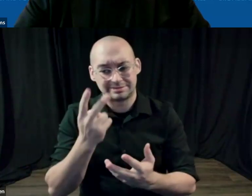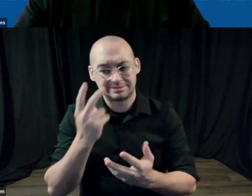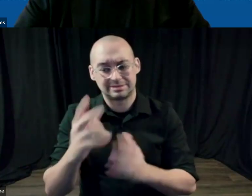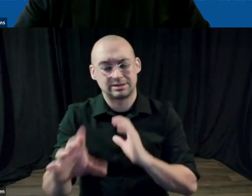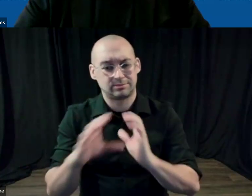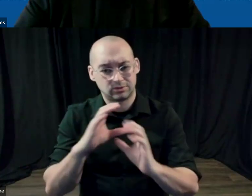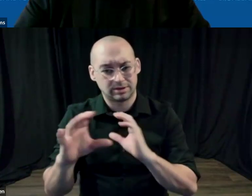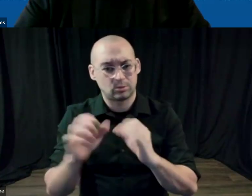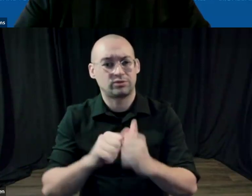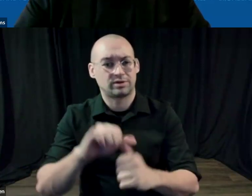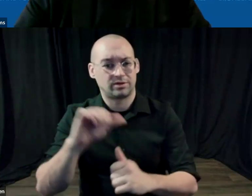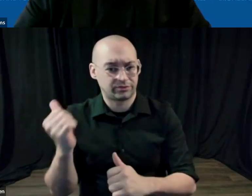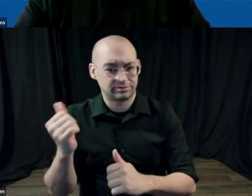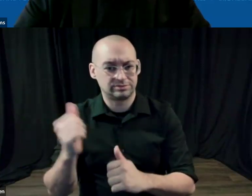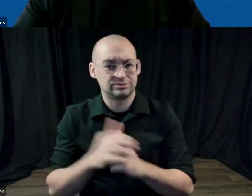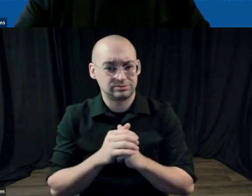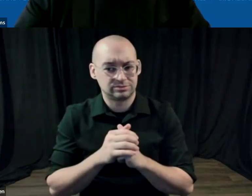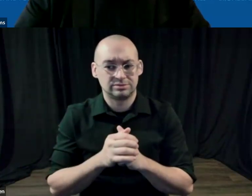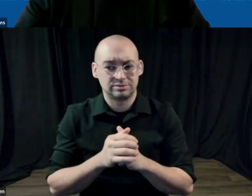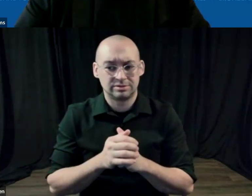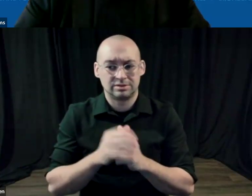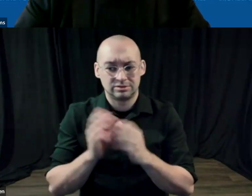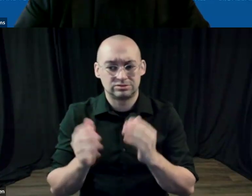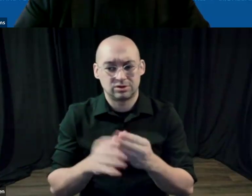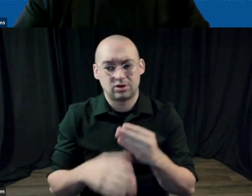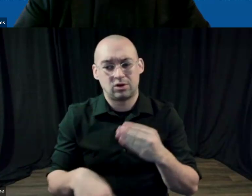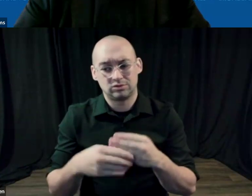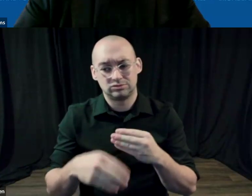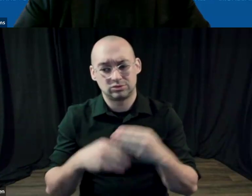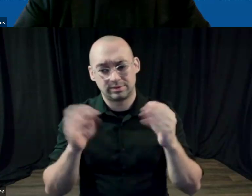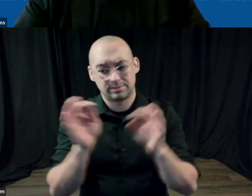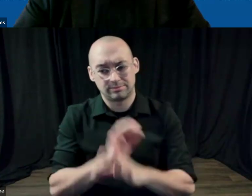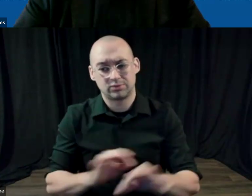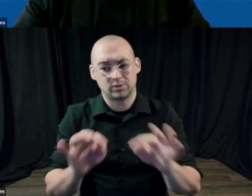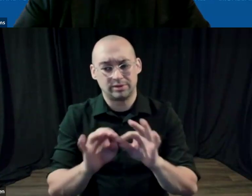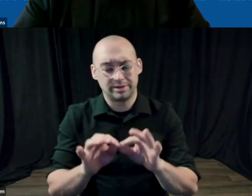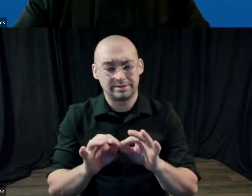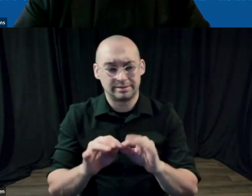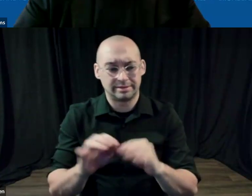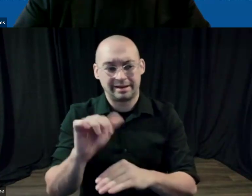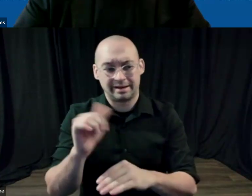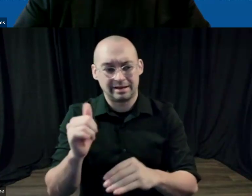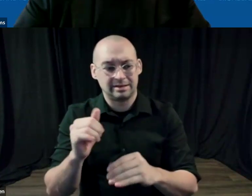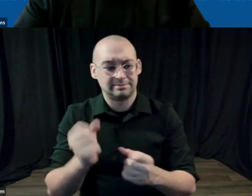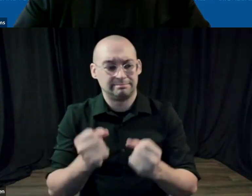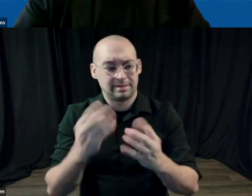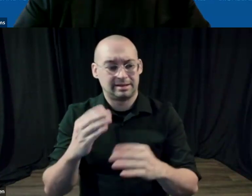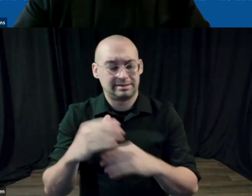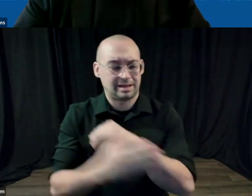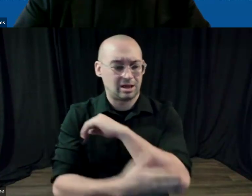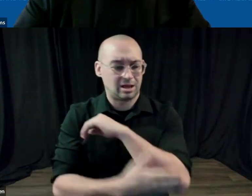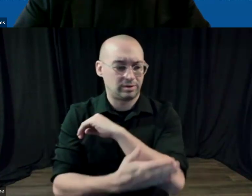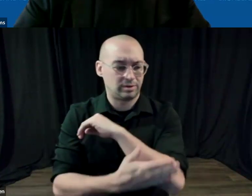with others. I think it's also important on the any multi-county